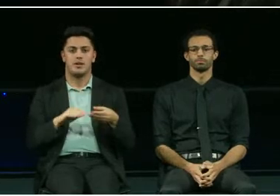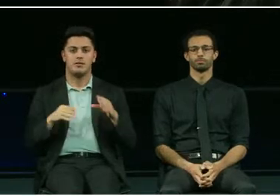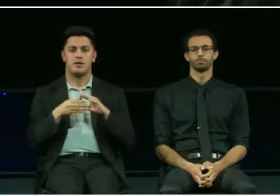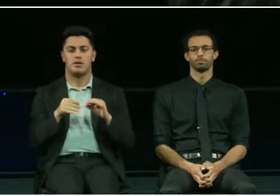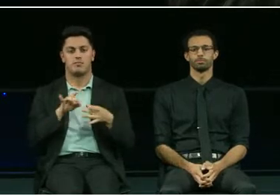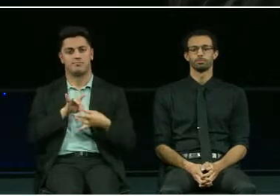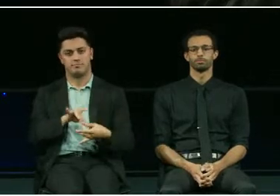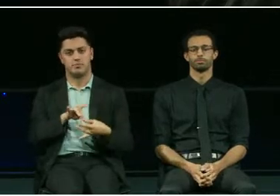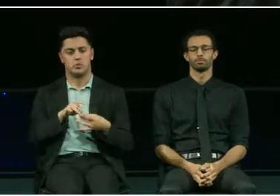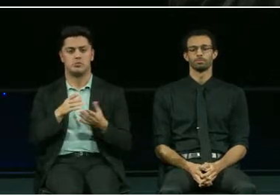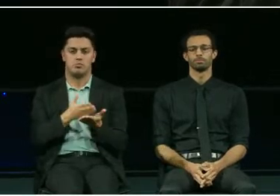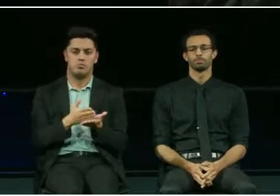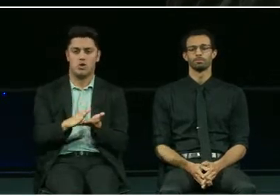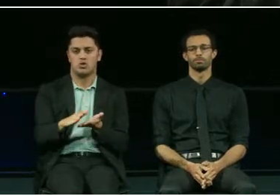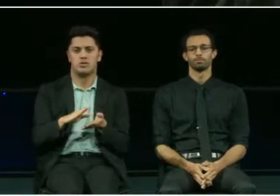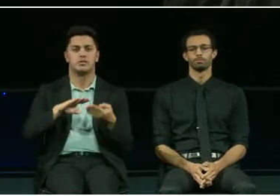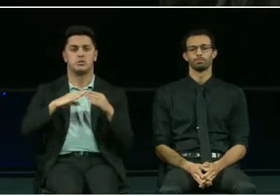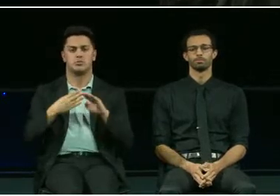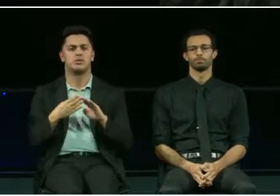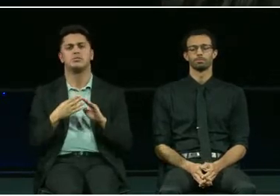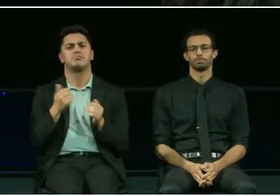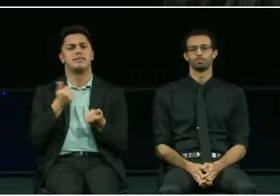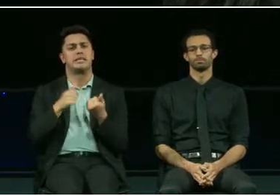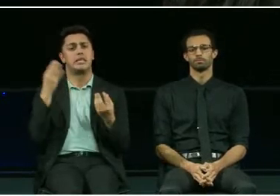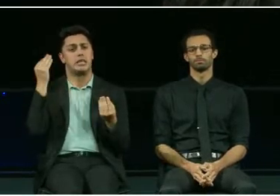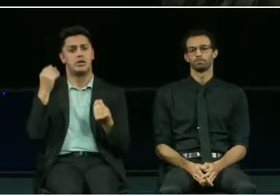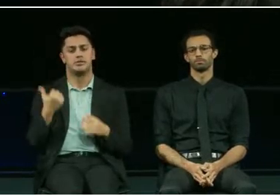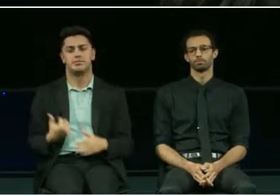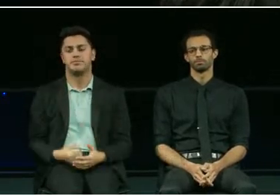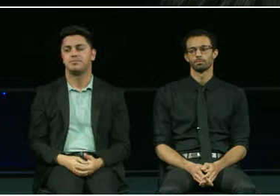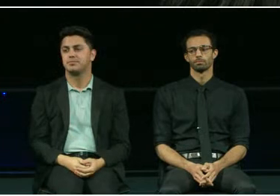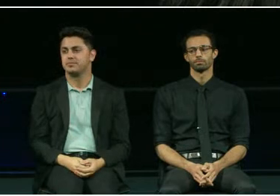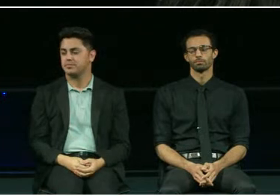marginalized communities, if you have any thoughts about that.